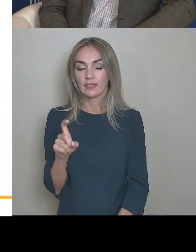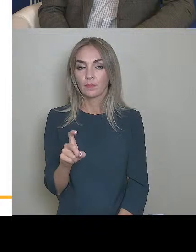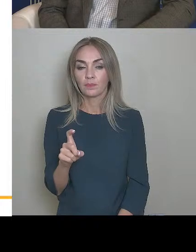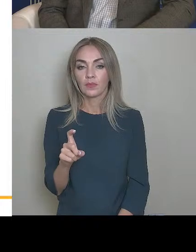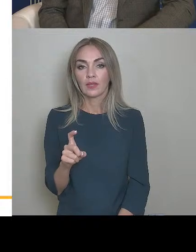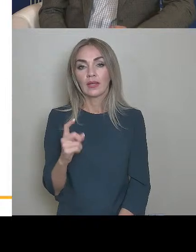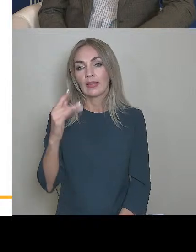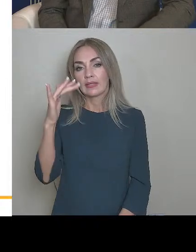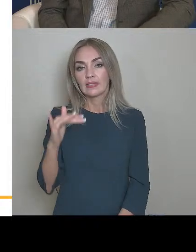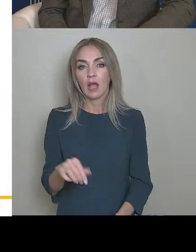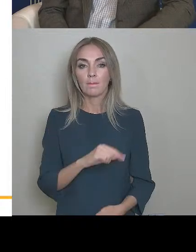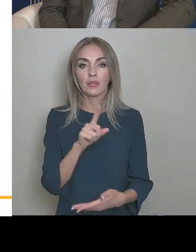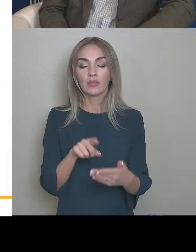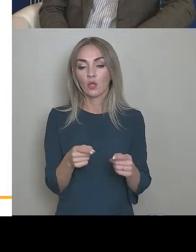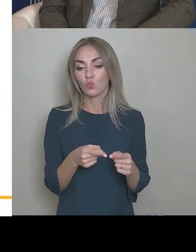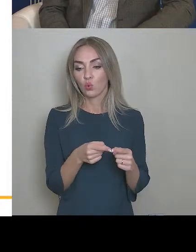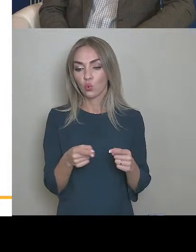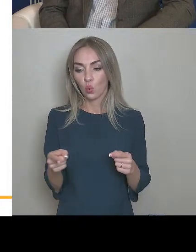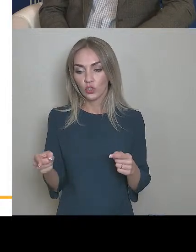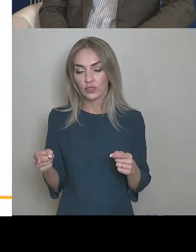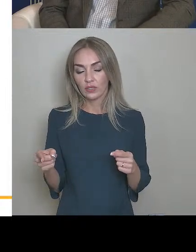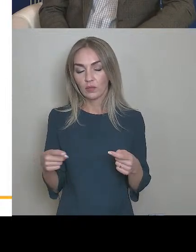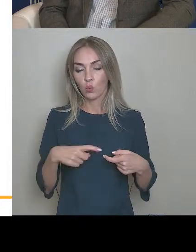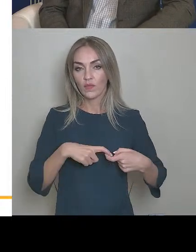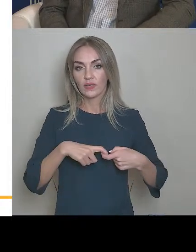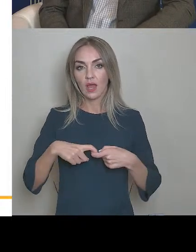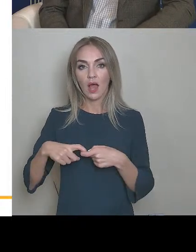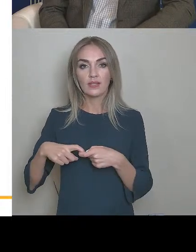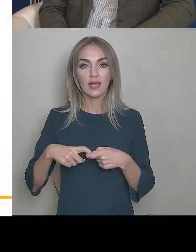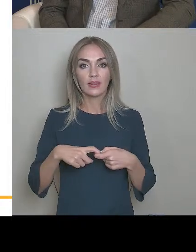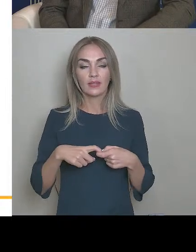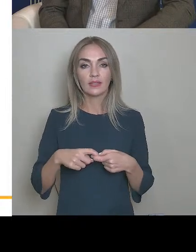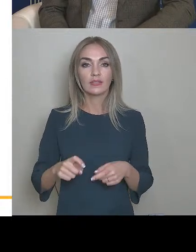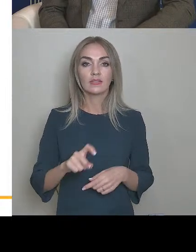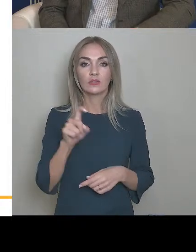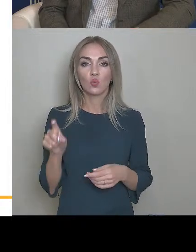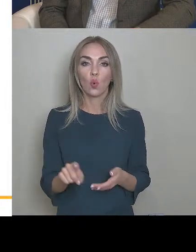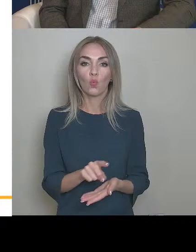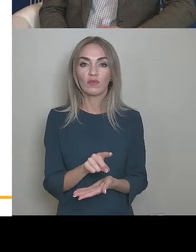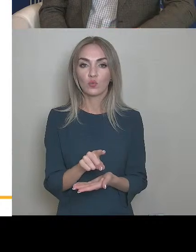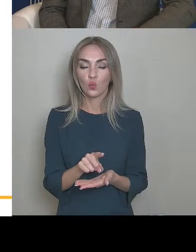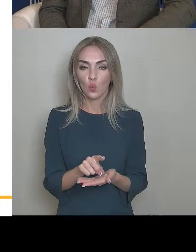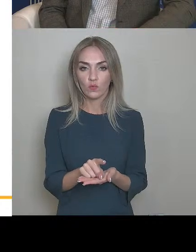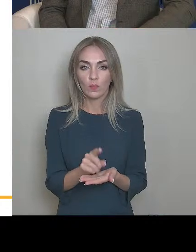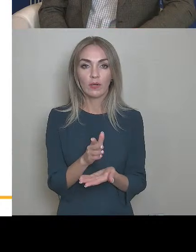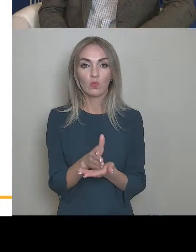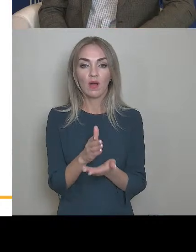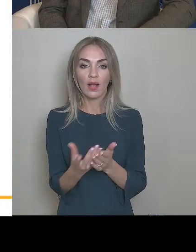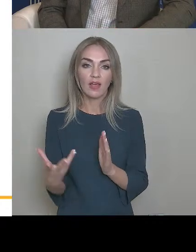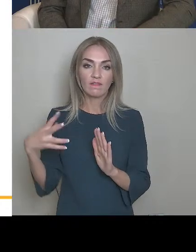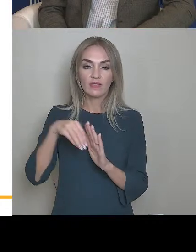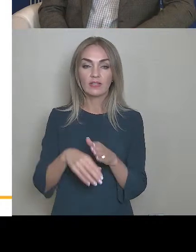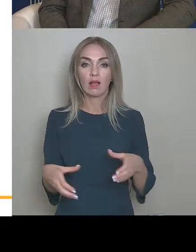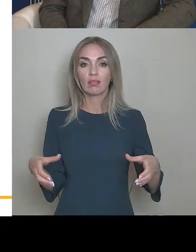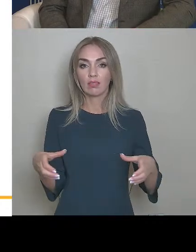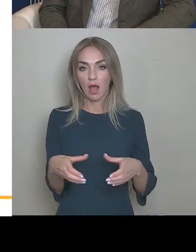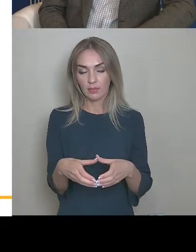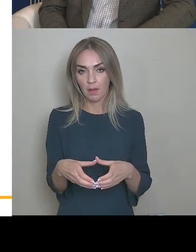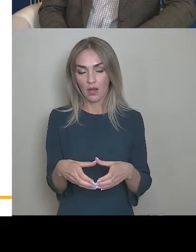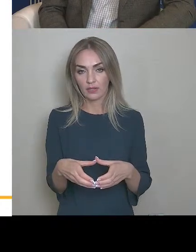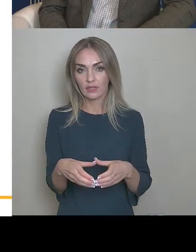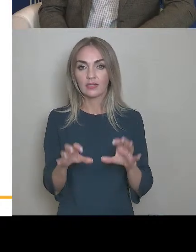that's an addition requirement. Another set of questions that are linked to the mandatory